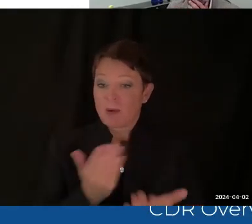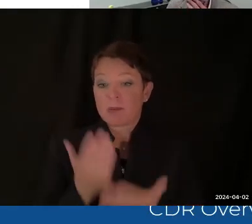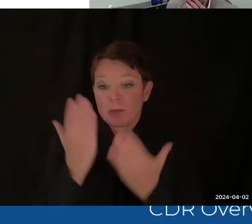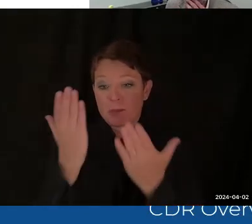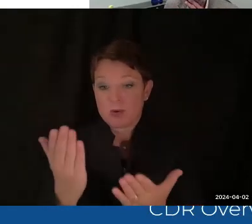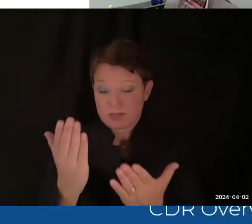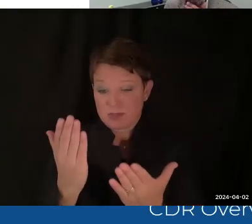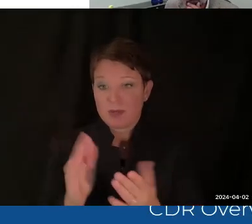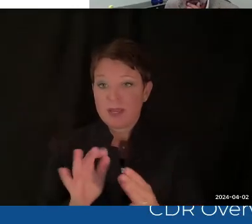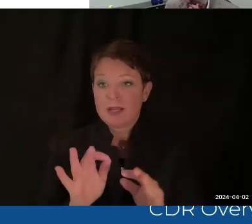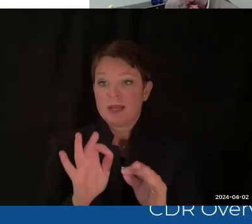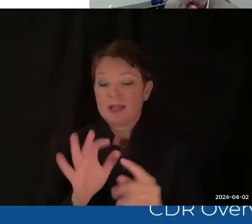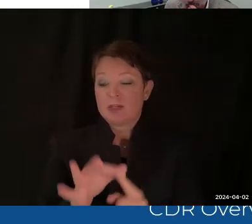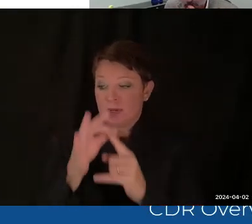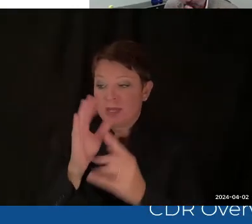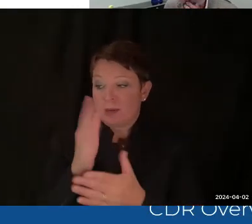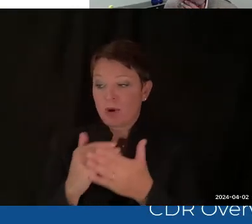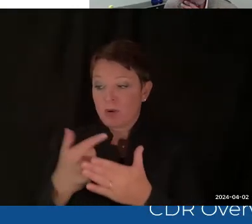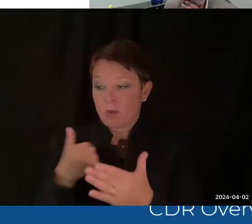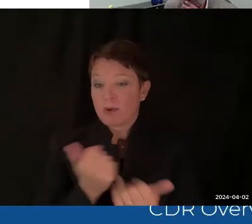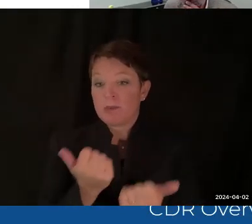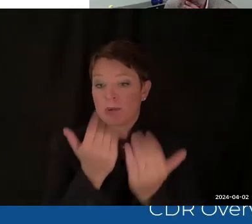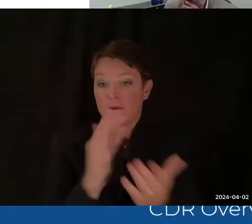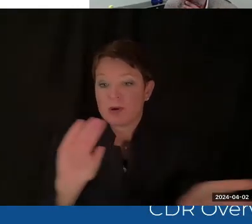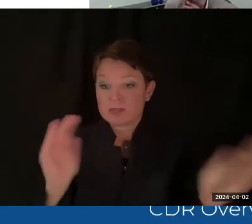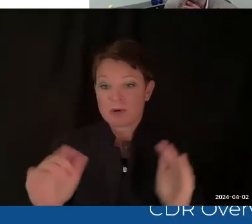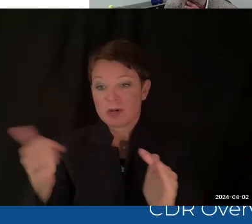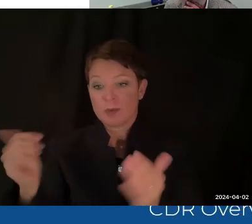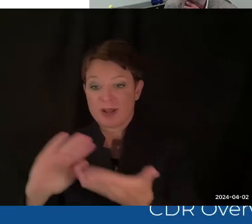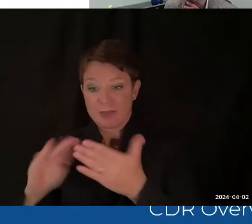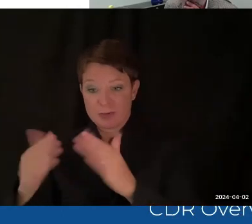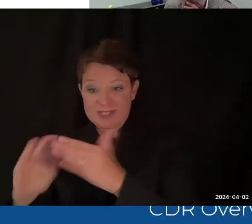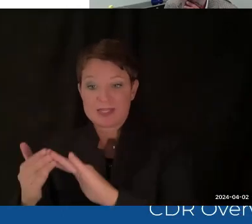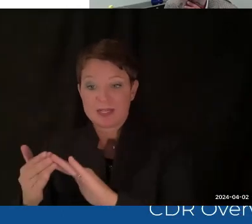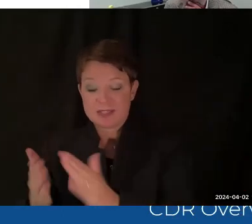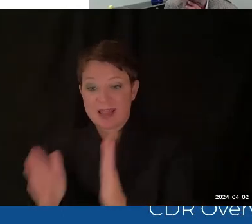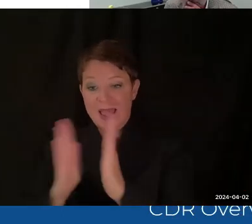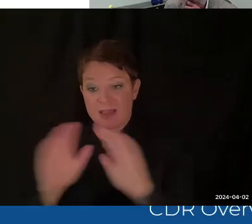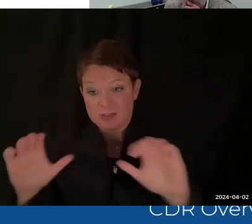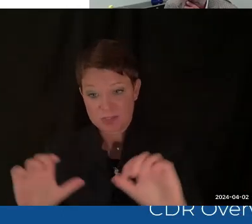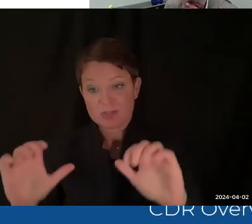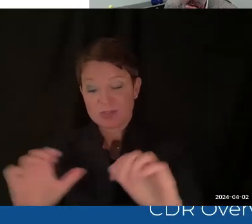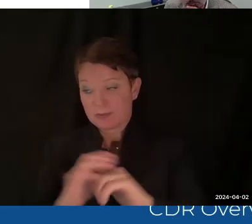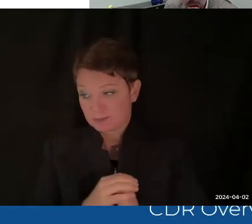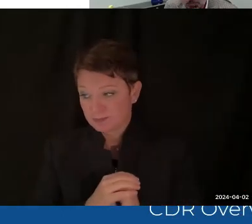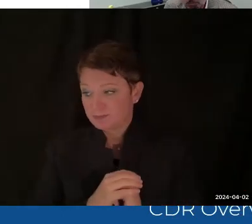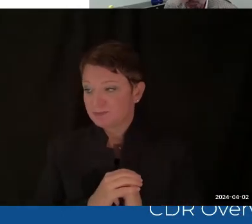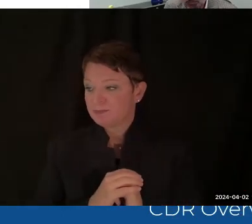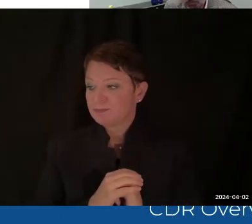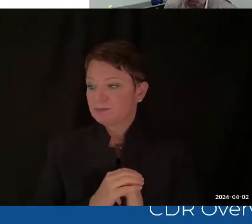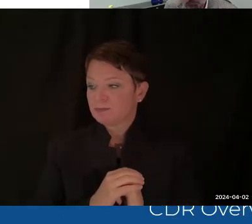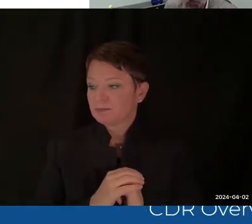unique aspect to what we're proposing versus what other cities are being asked to do.